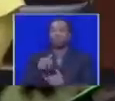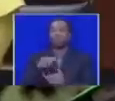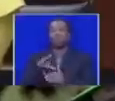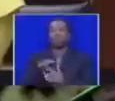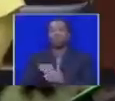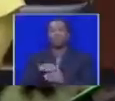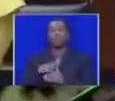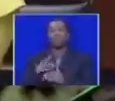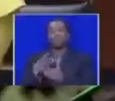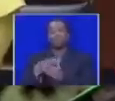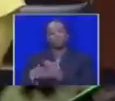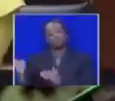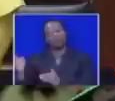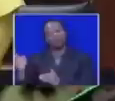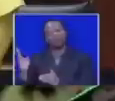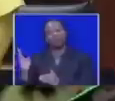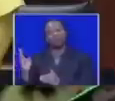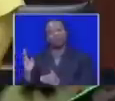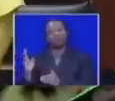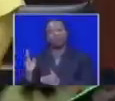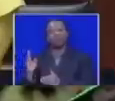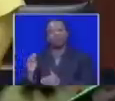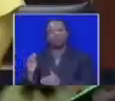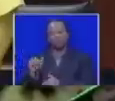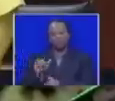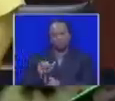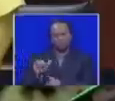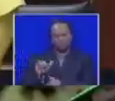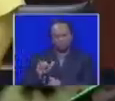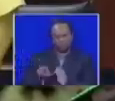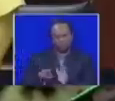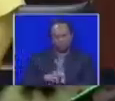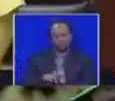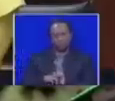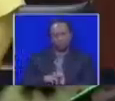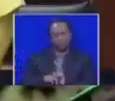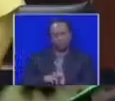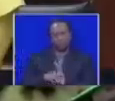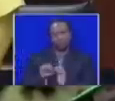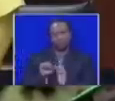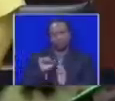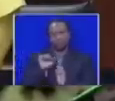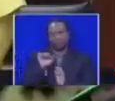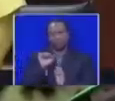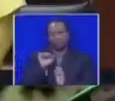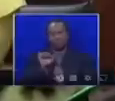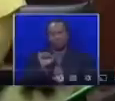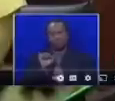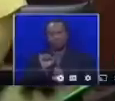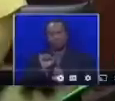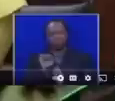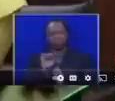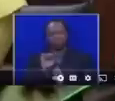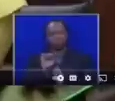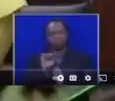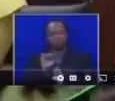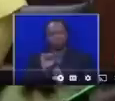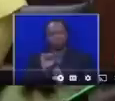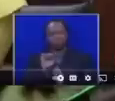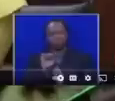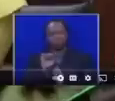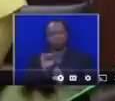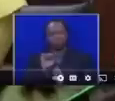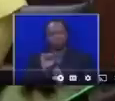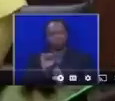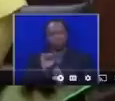immediately from the chamber. Which one? For the remainder Peter, we are so impatient of the day's about us. Why don't you listen to it's like us. She's reading